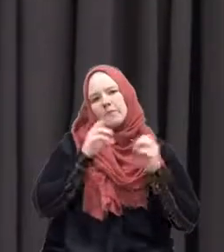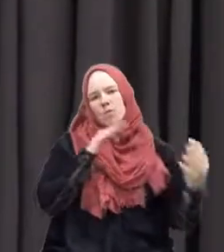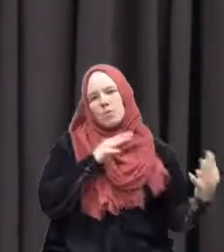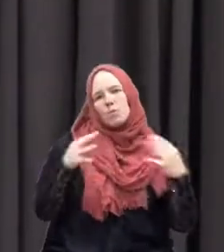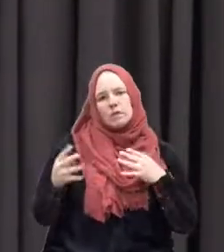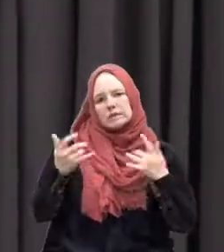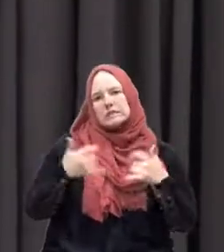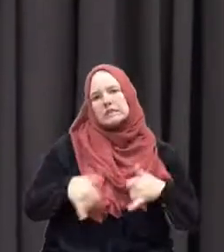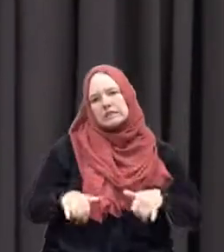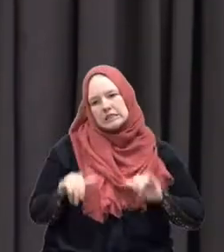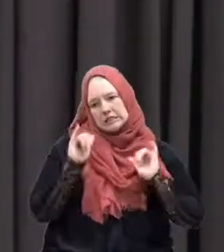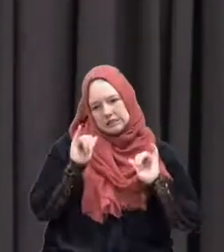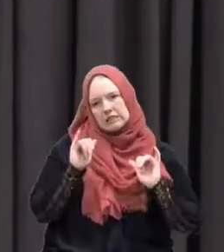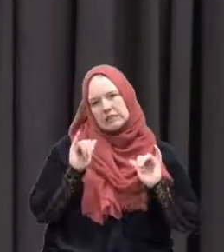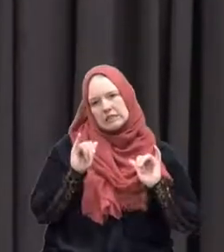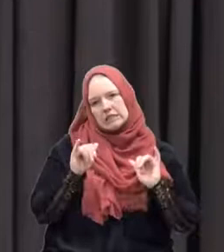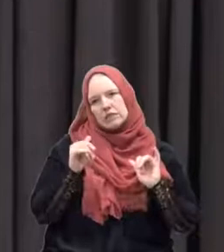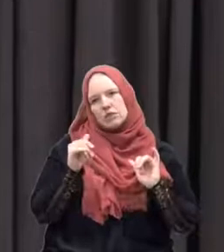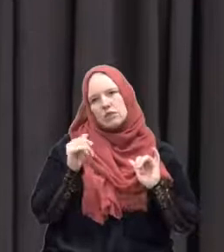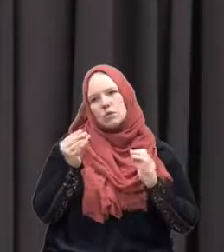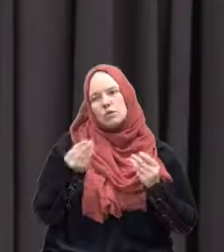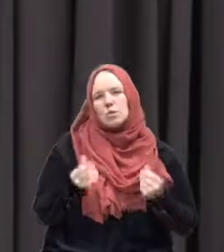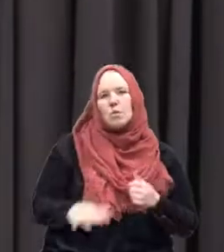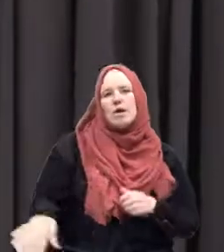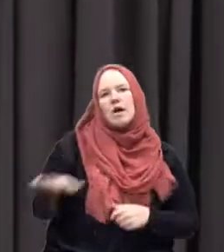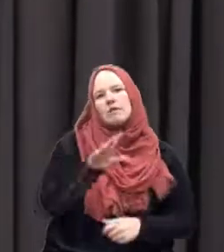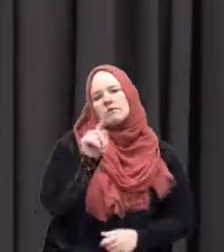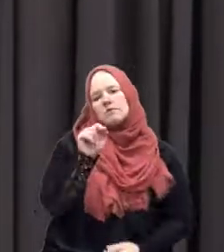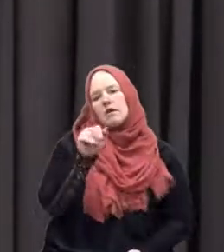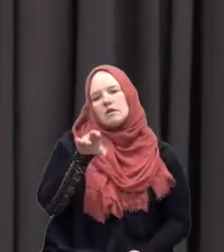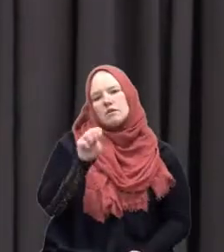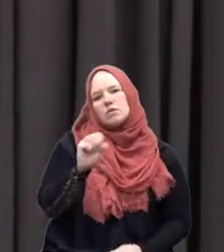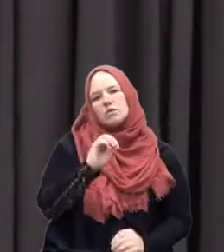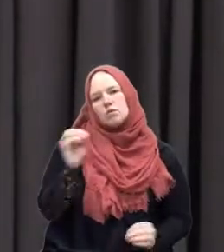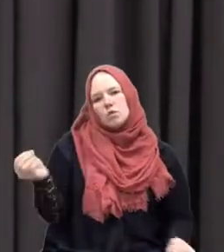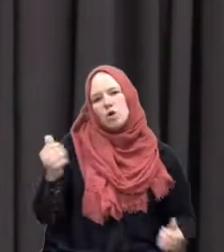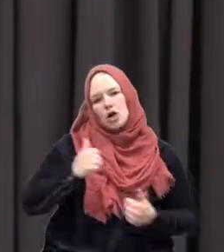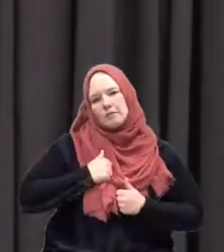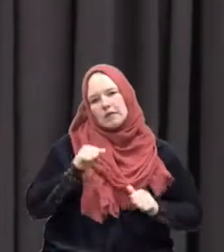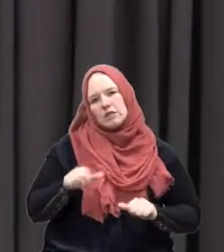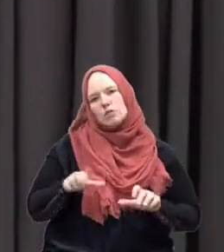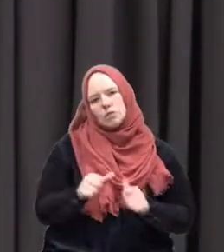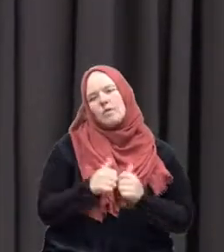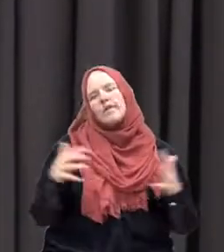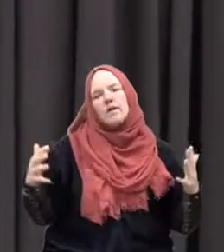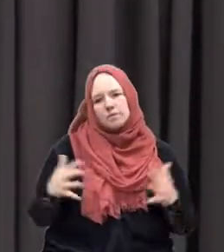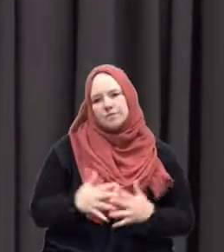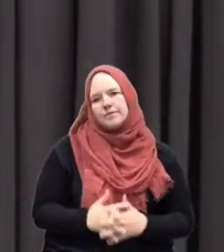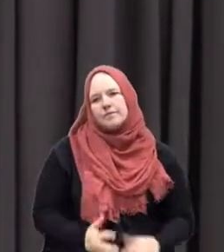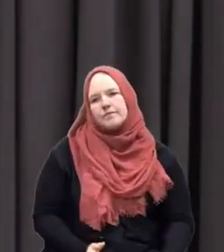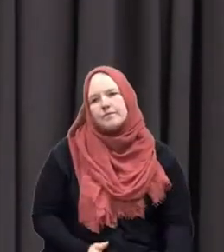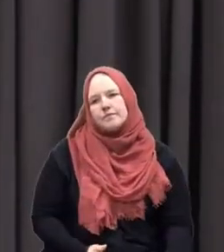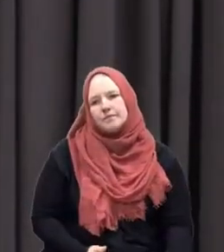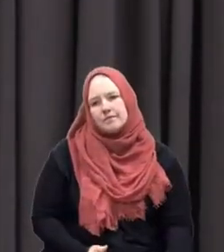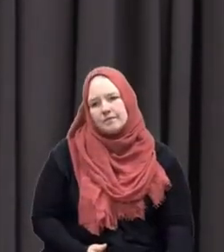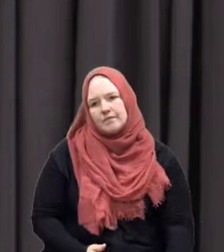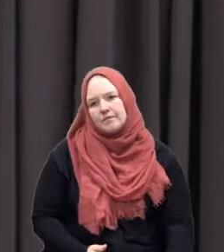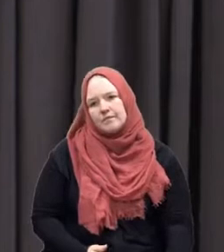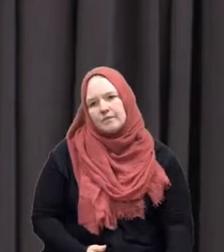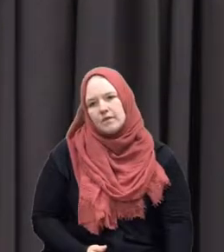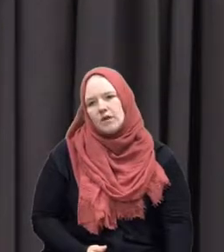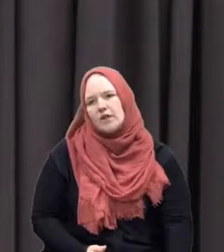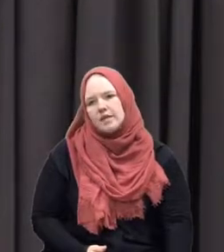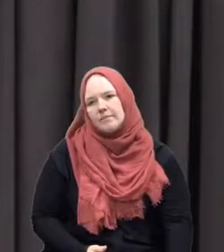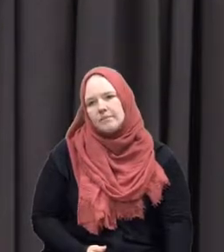still those tactics are still ground tactics that no army could do without. No matter how much you have